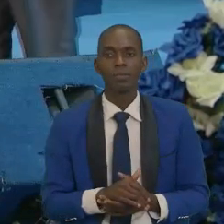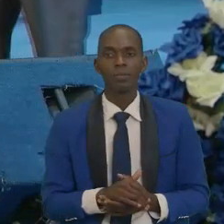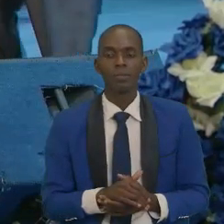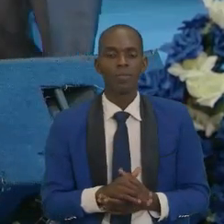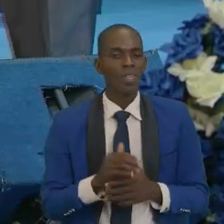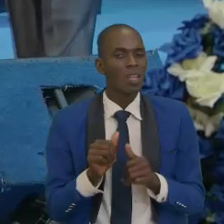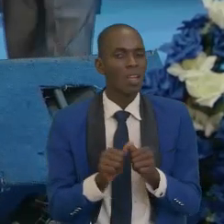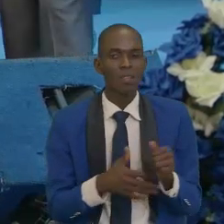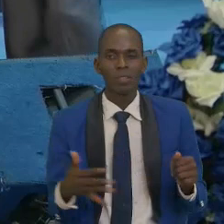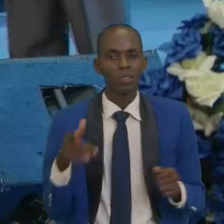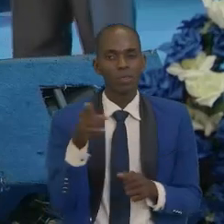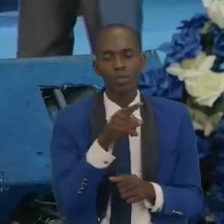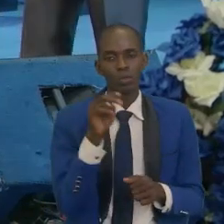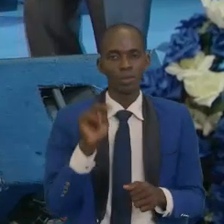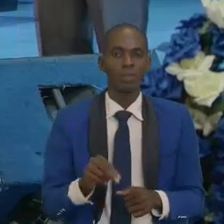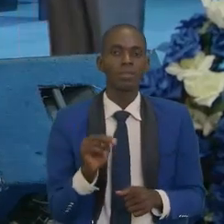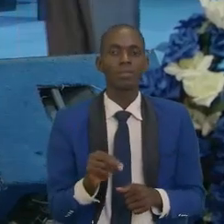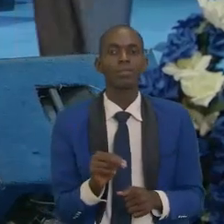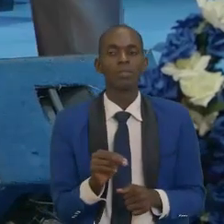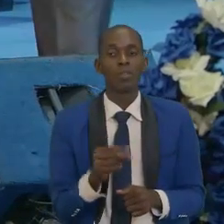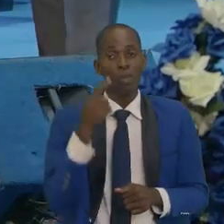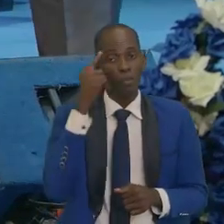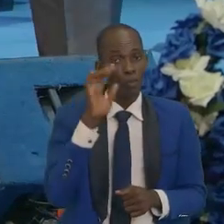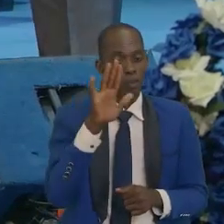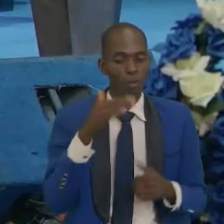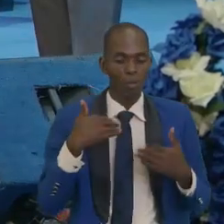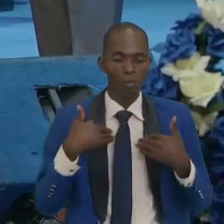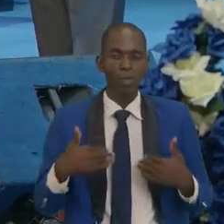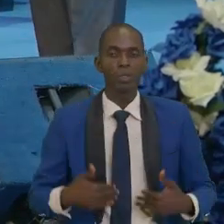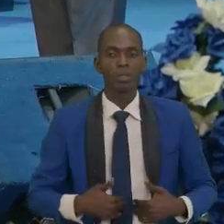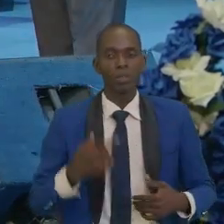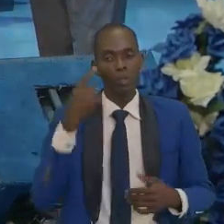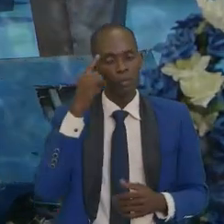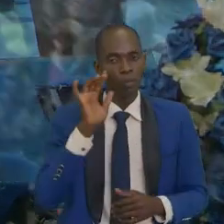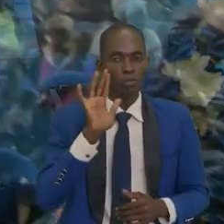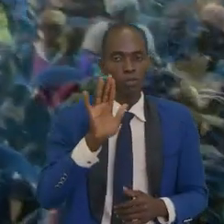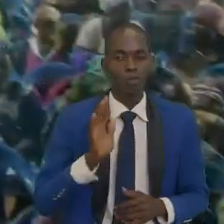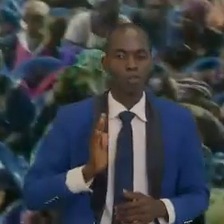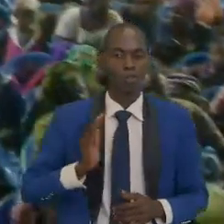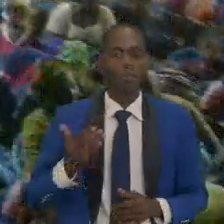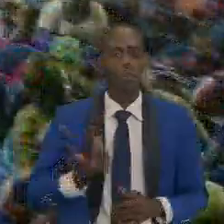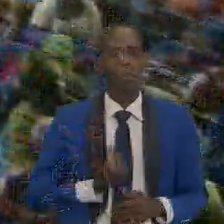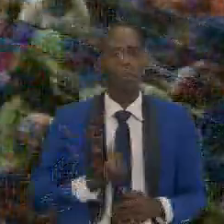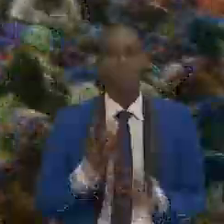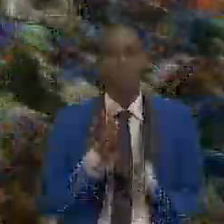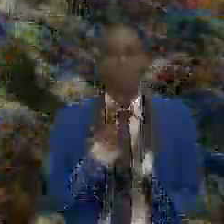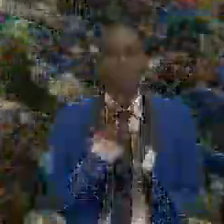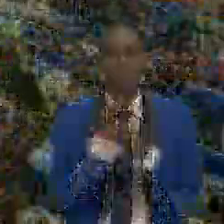Everything you need for your body, for your soul,